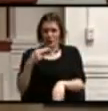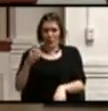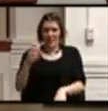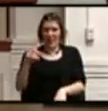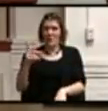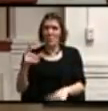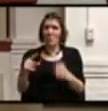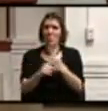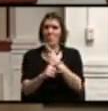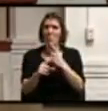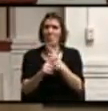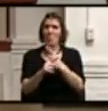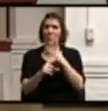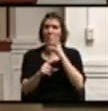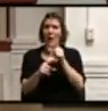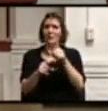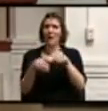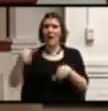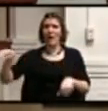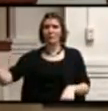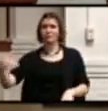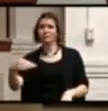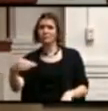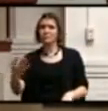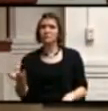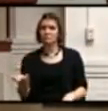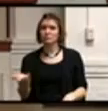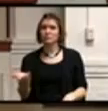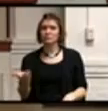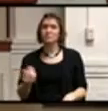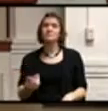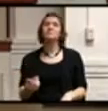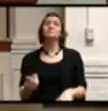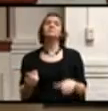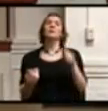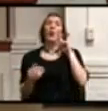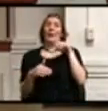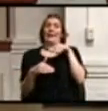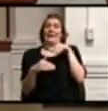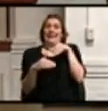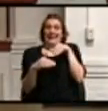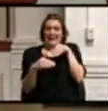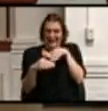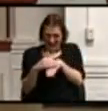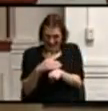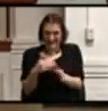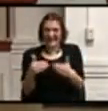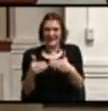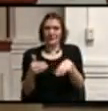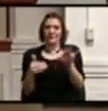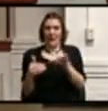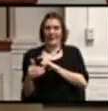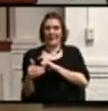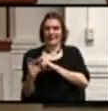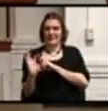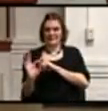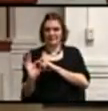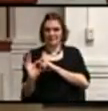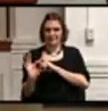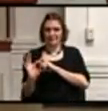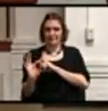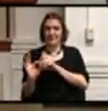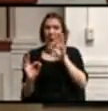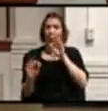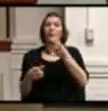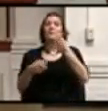going to be coming in this direction to get to Town Hall. They will come in this direction to get to police as well. So we will